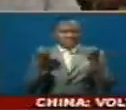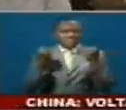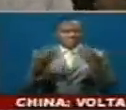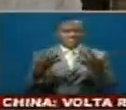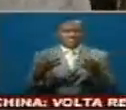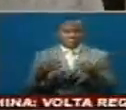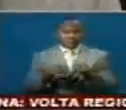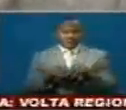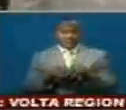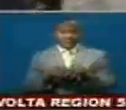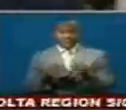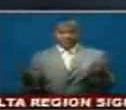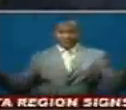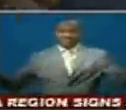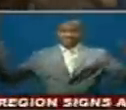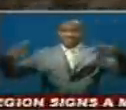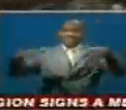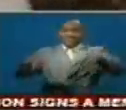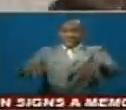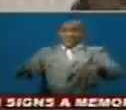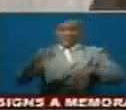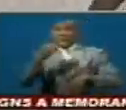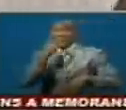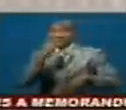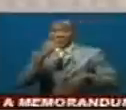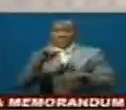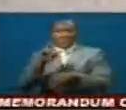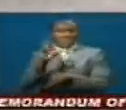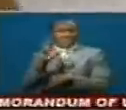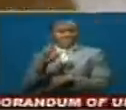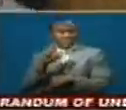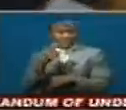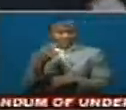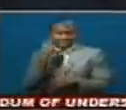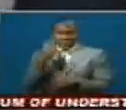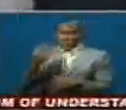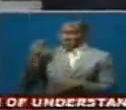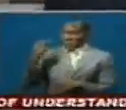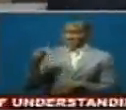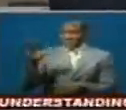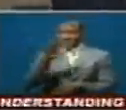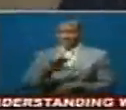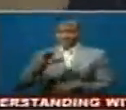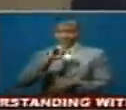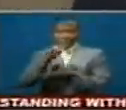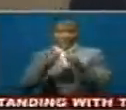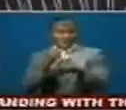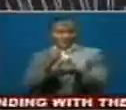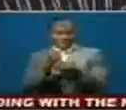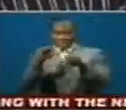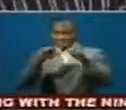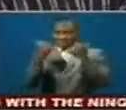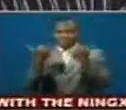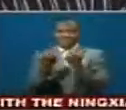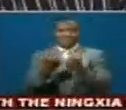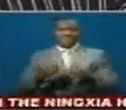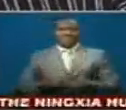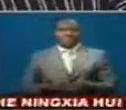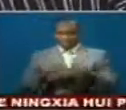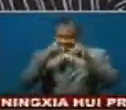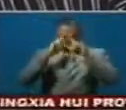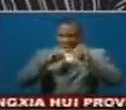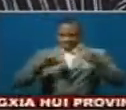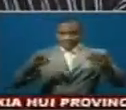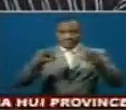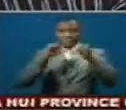of Sotga assembled at a dinner in Accra to celebrate 50 years of the association's existence. The president